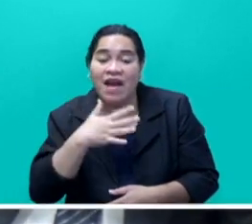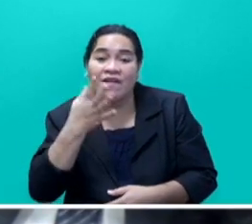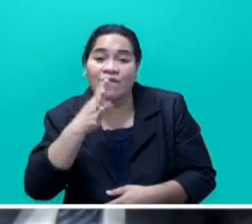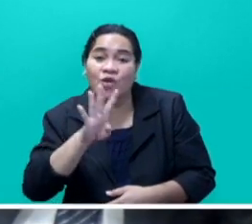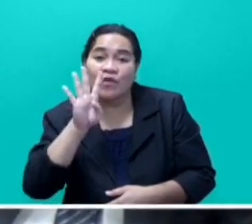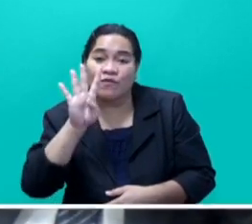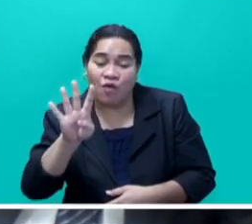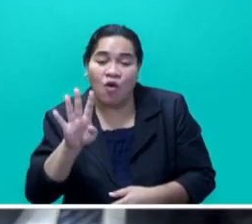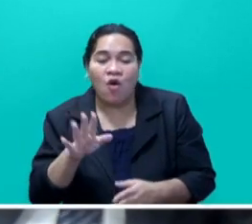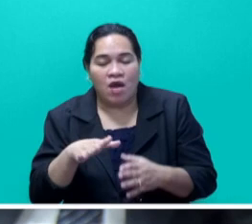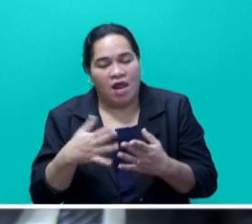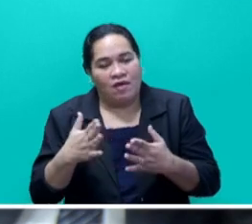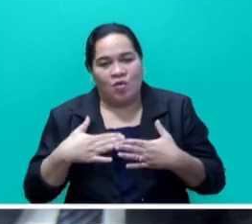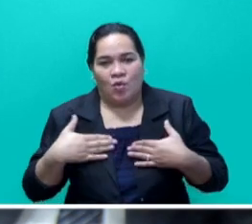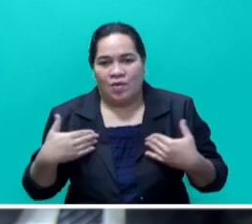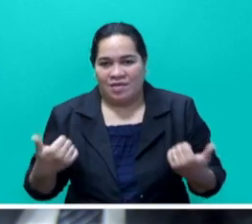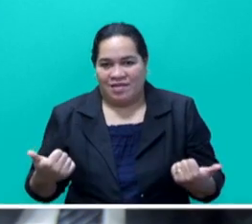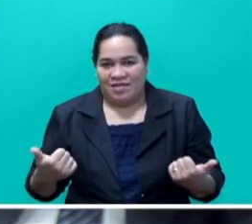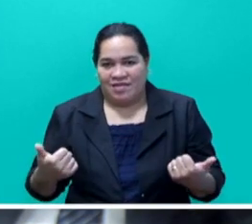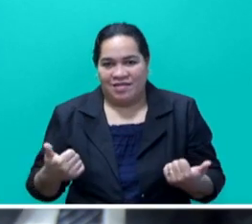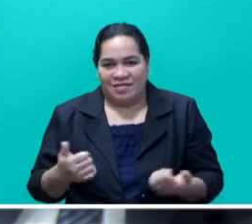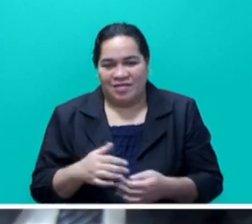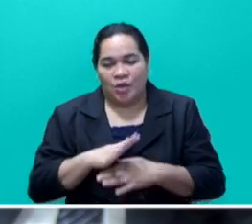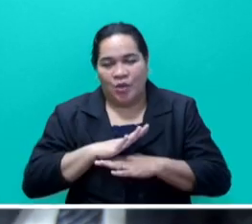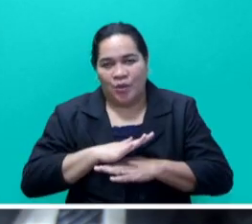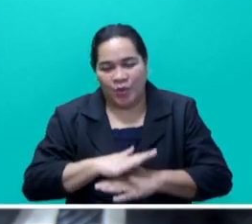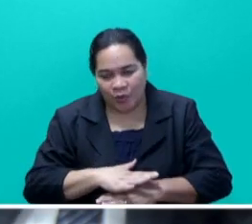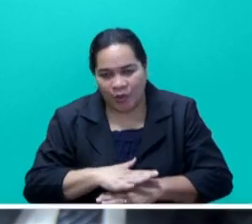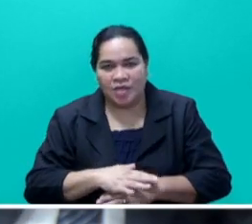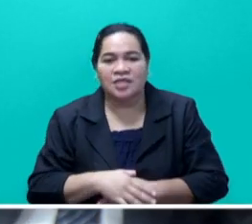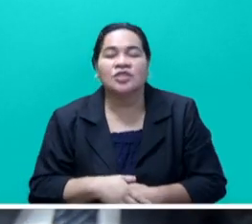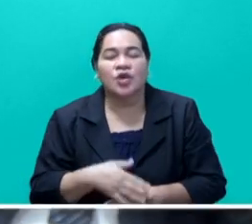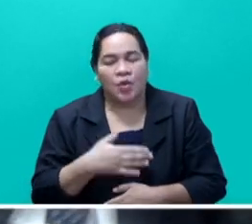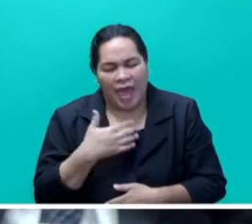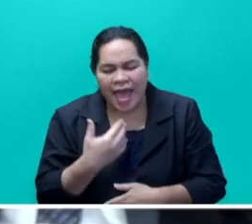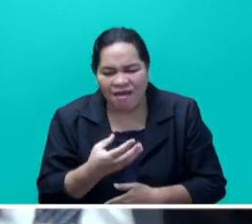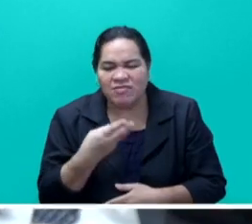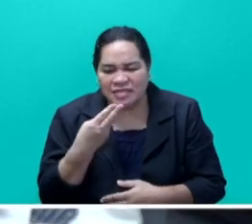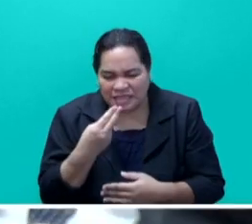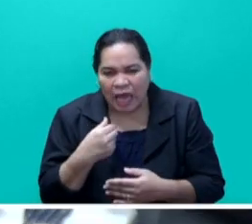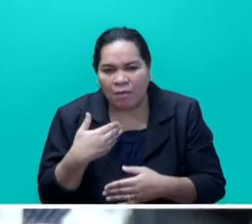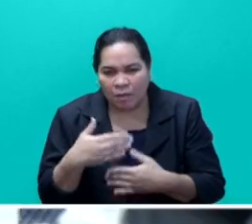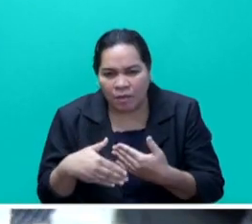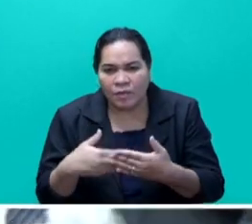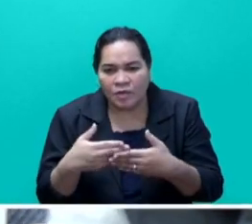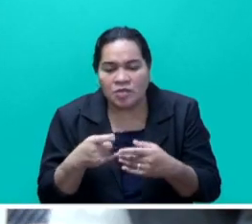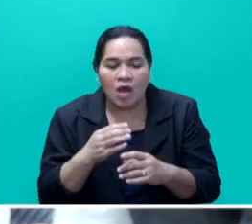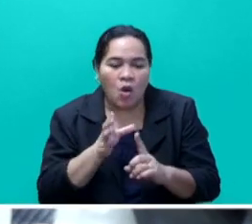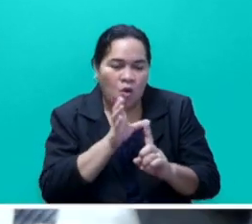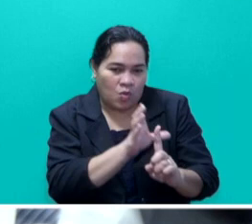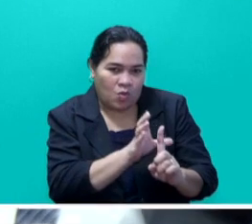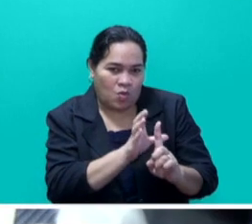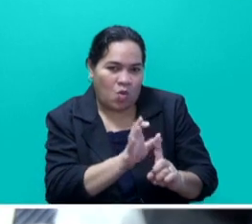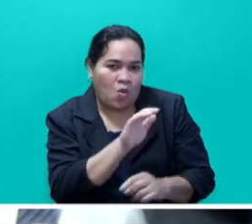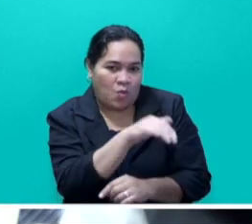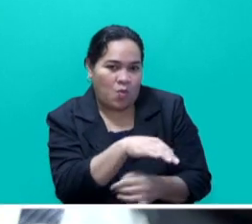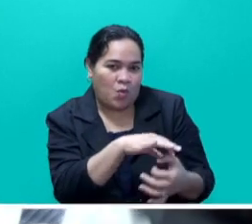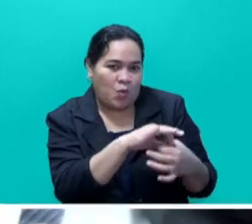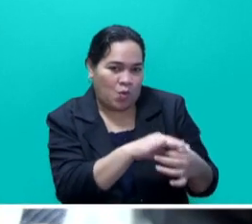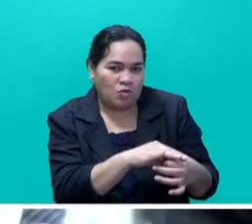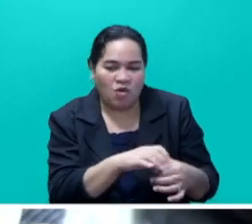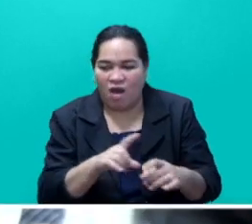544 have recovered. And of course, we still have a few cases on home isolation or in the